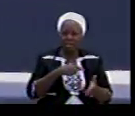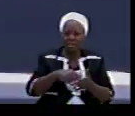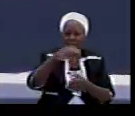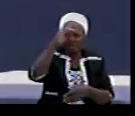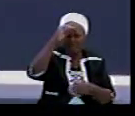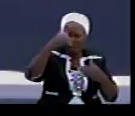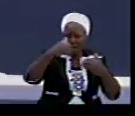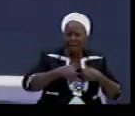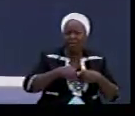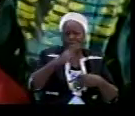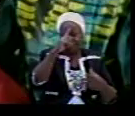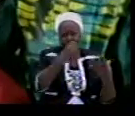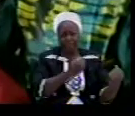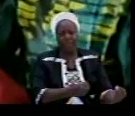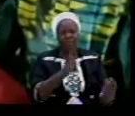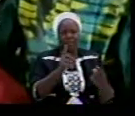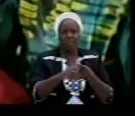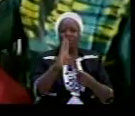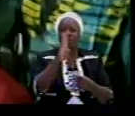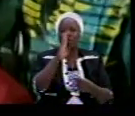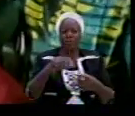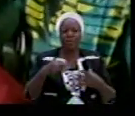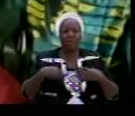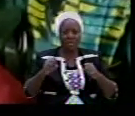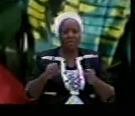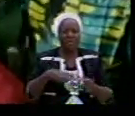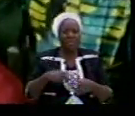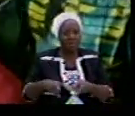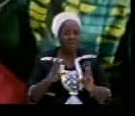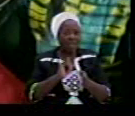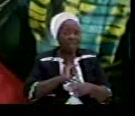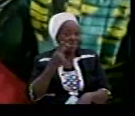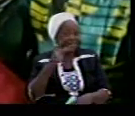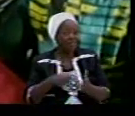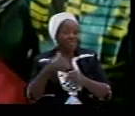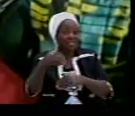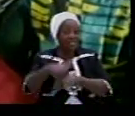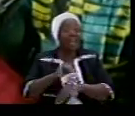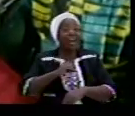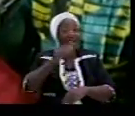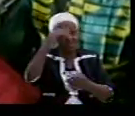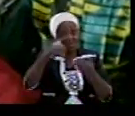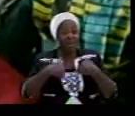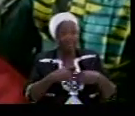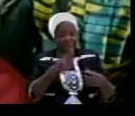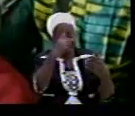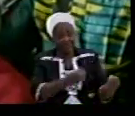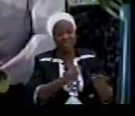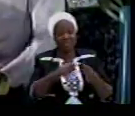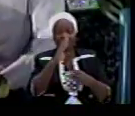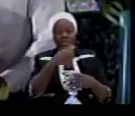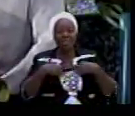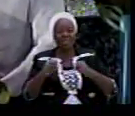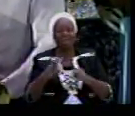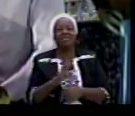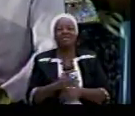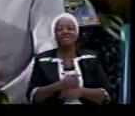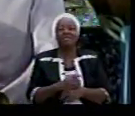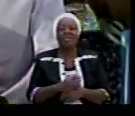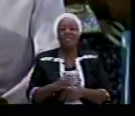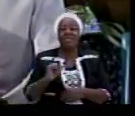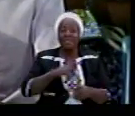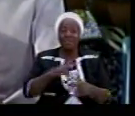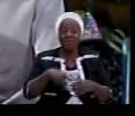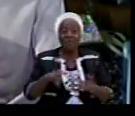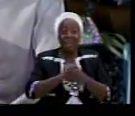there tonight, I know you have faith to be healed. The way I see you there tonight, you're saying immediately they